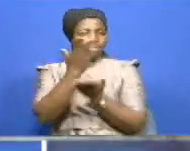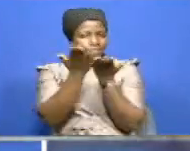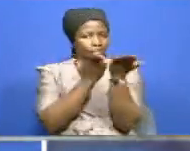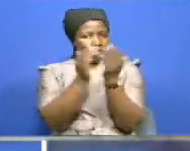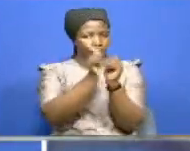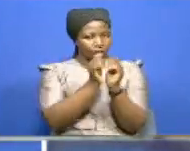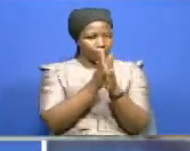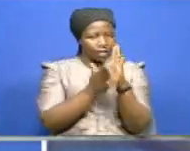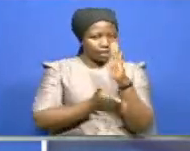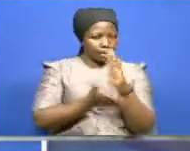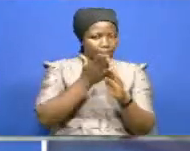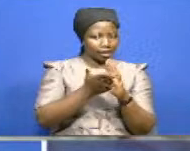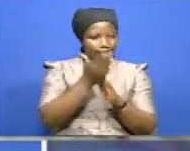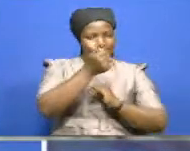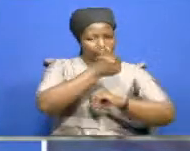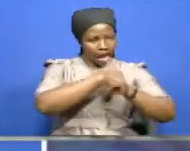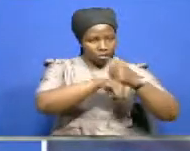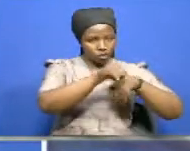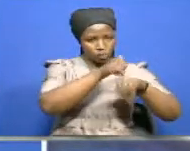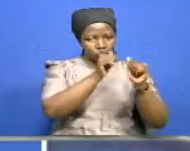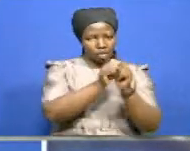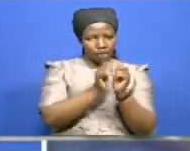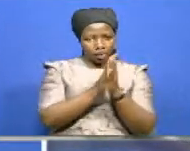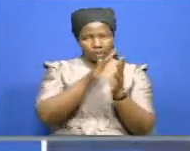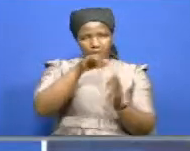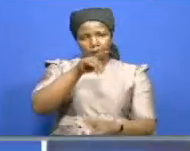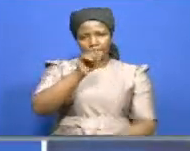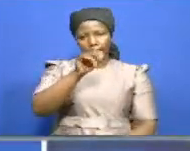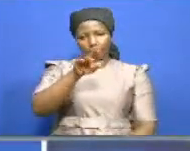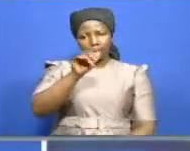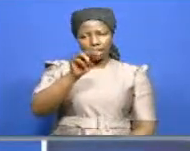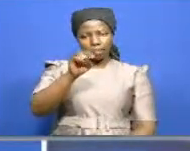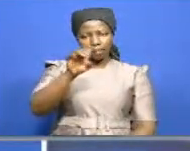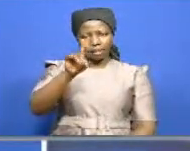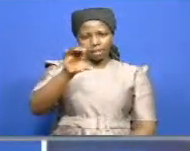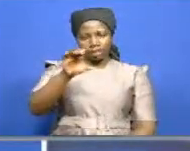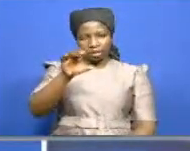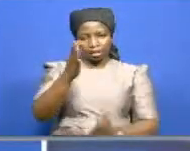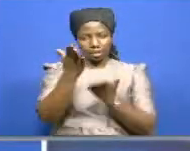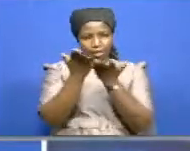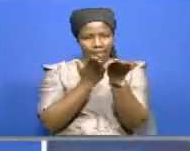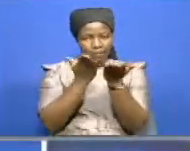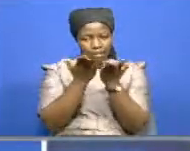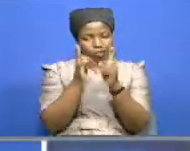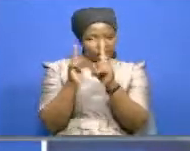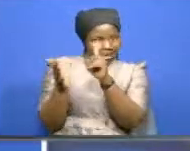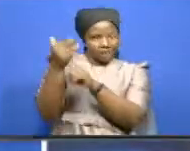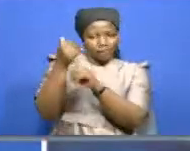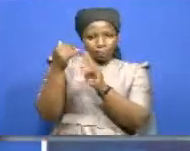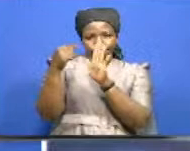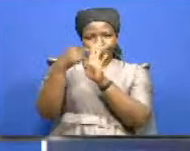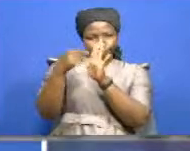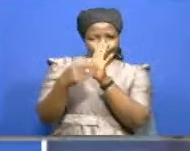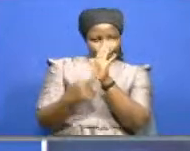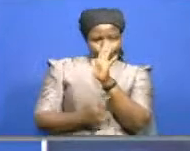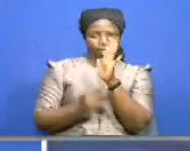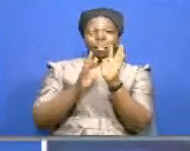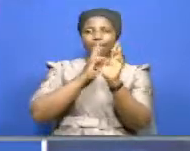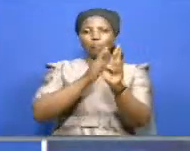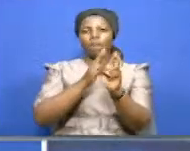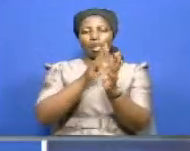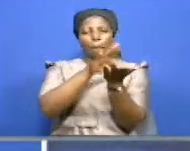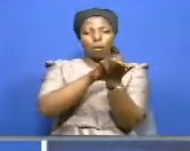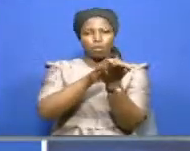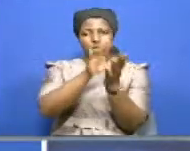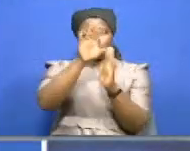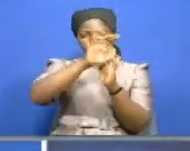emergency response and paramedic services. To achieve above desires, the report proposes constitutional amendments for